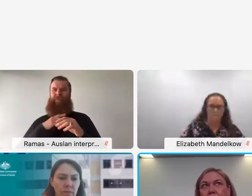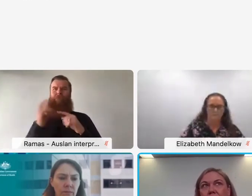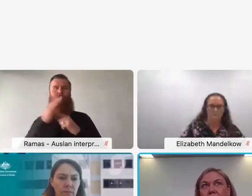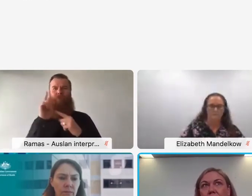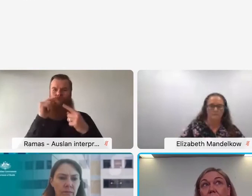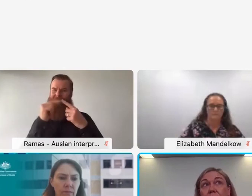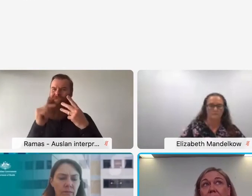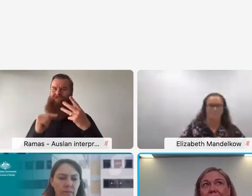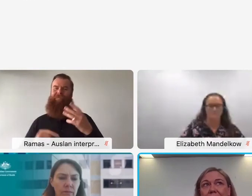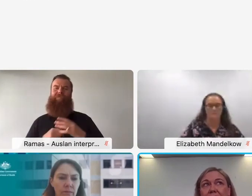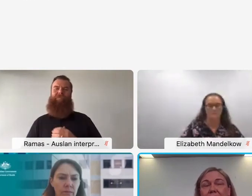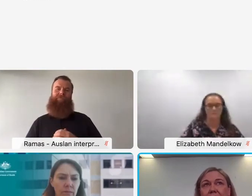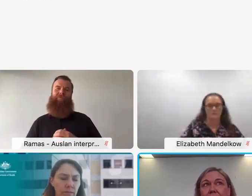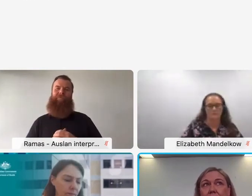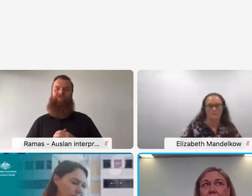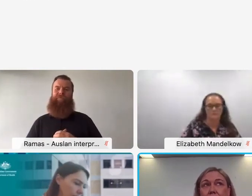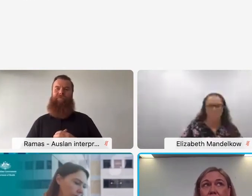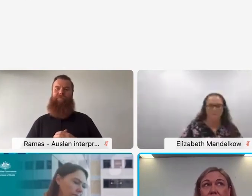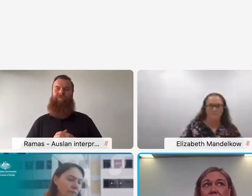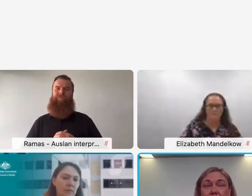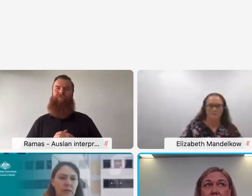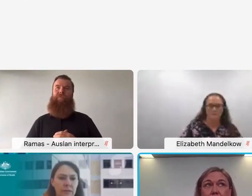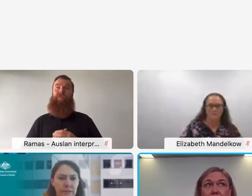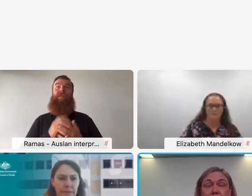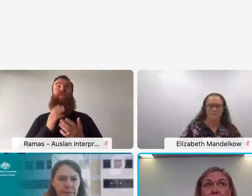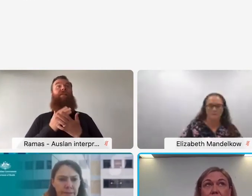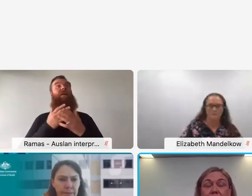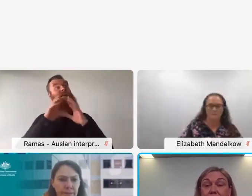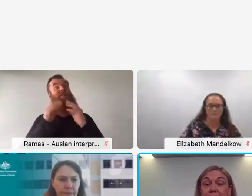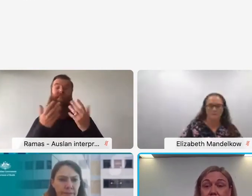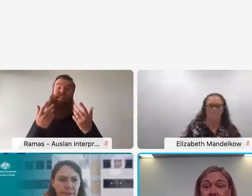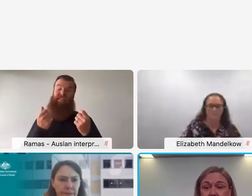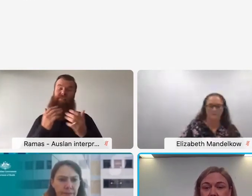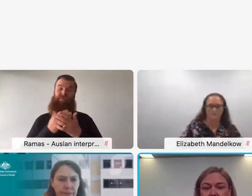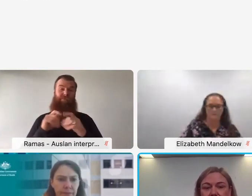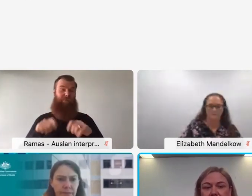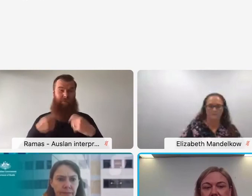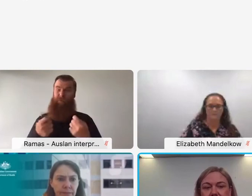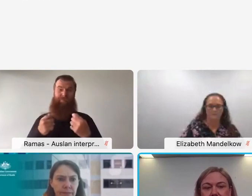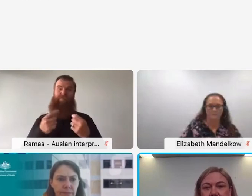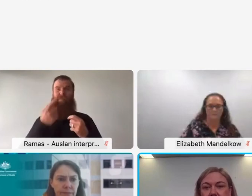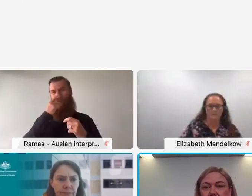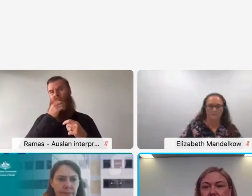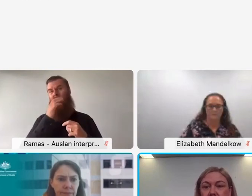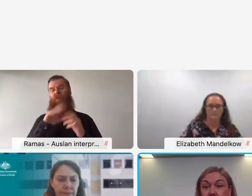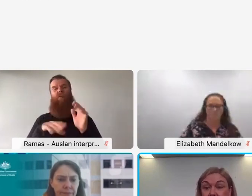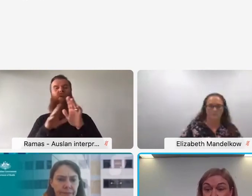was quite easy for the provider to ask for an exemption